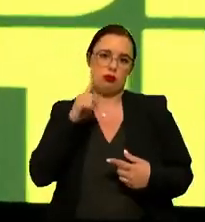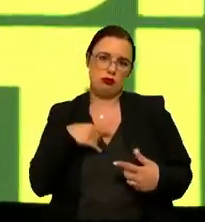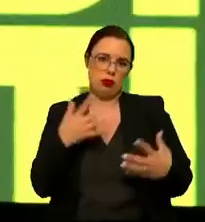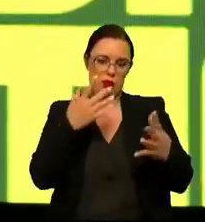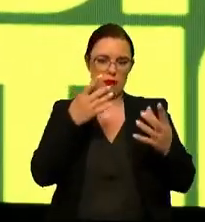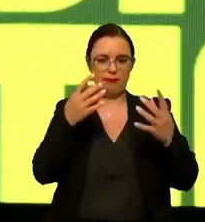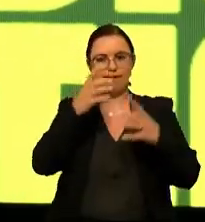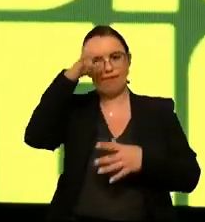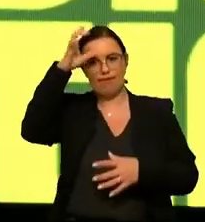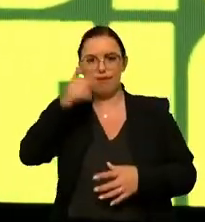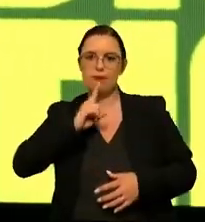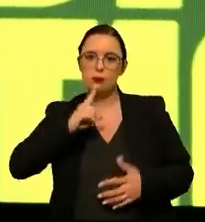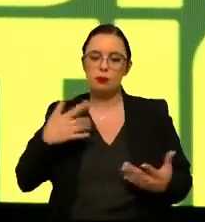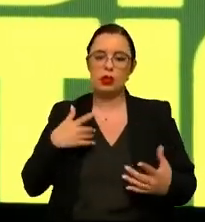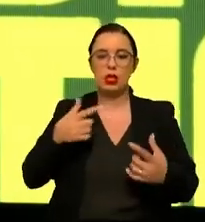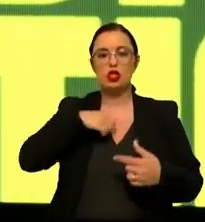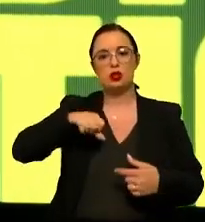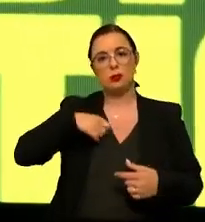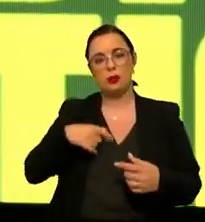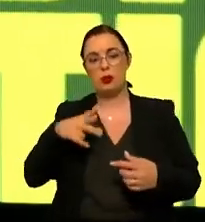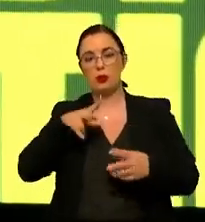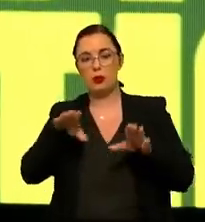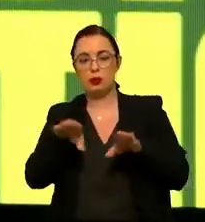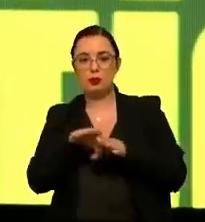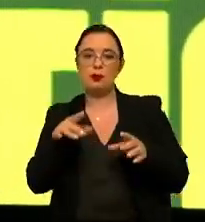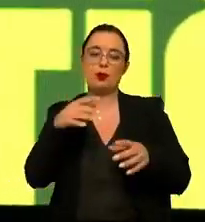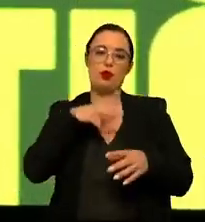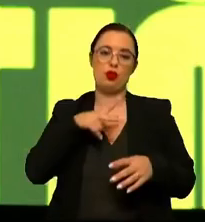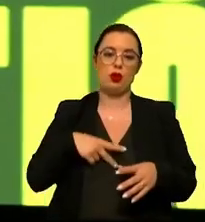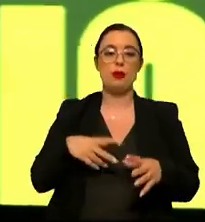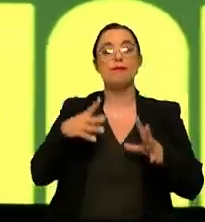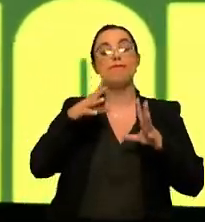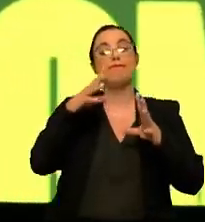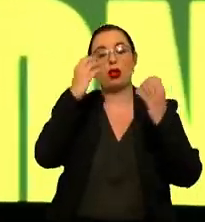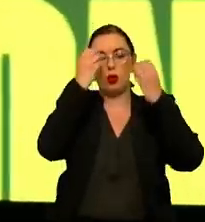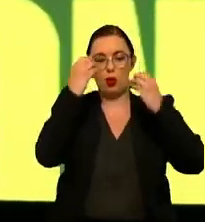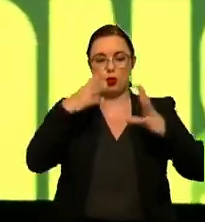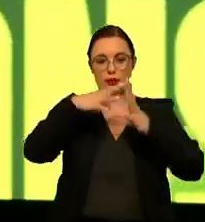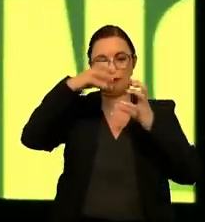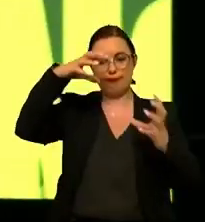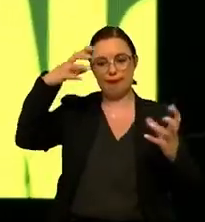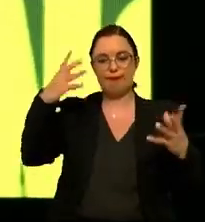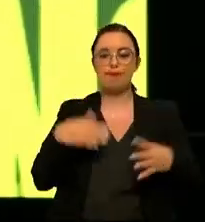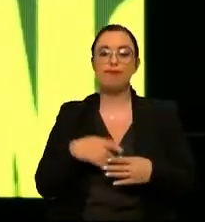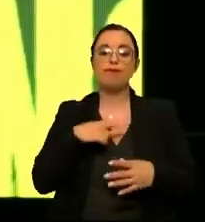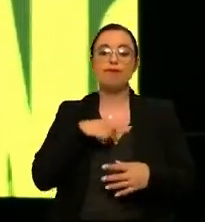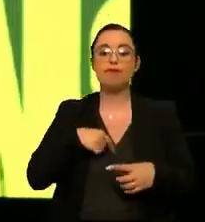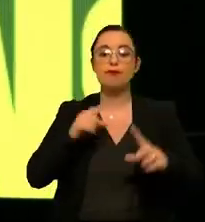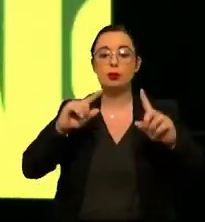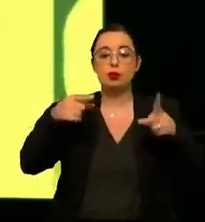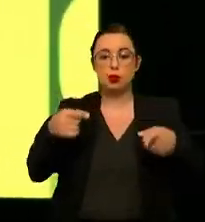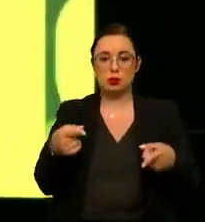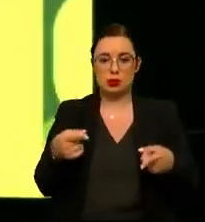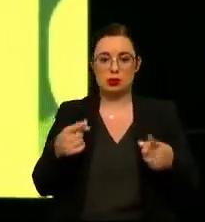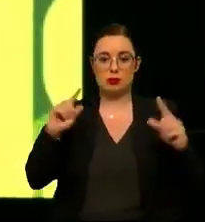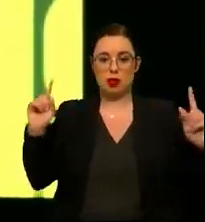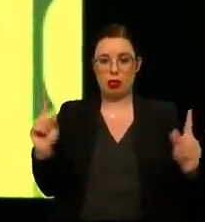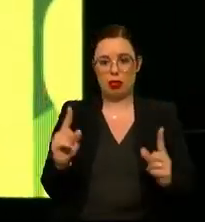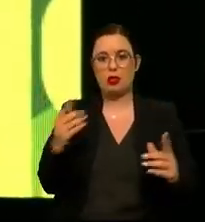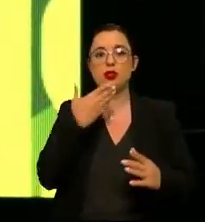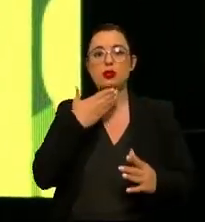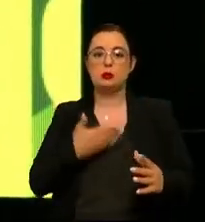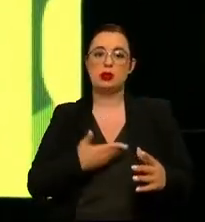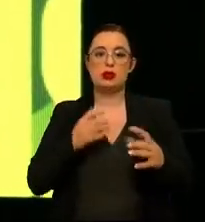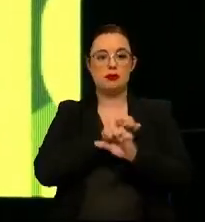artificial intelligence in Spain and Portugal for Google Cloud. And before we start, I would love to run a short experiment with